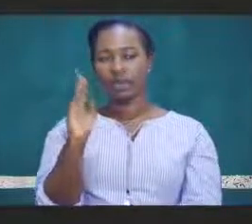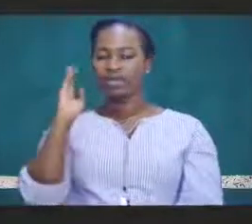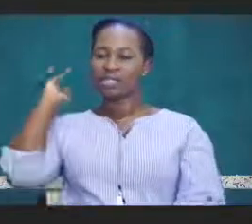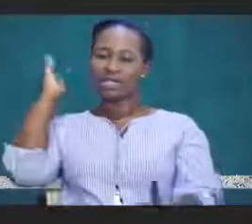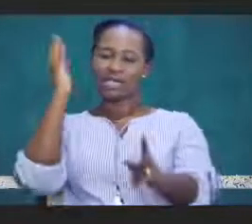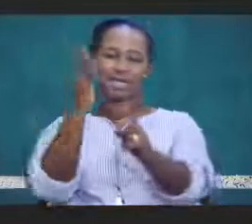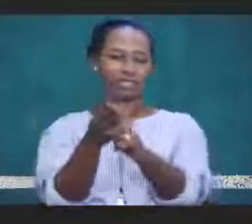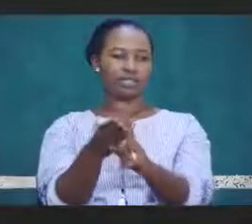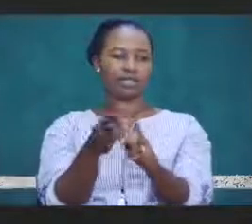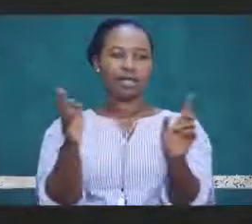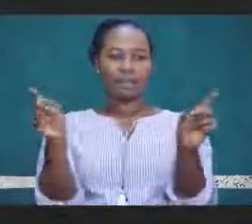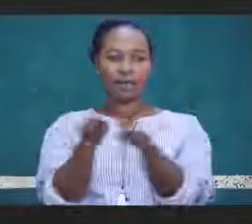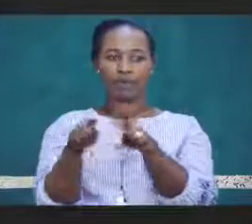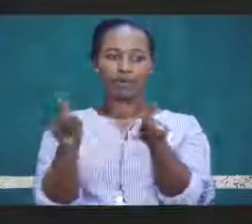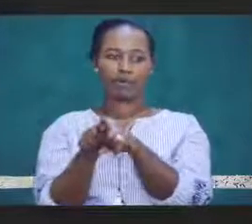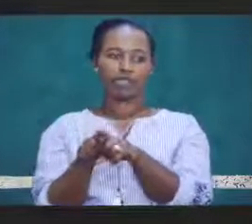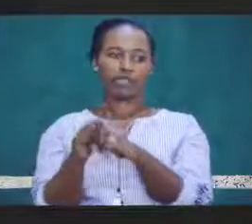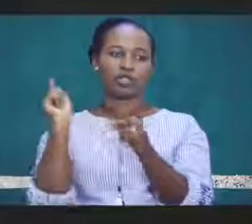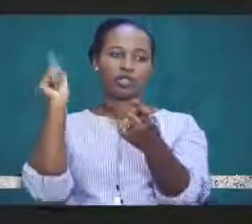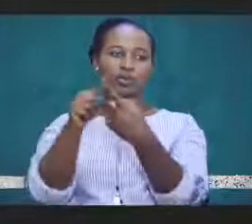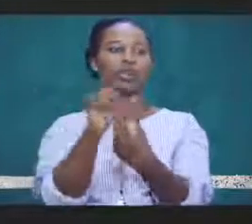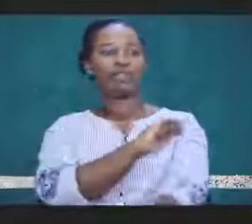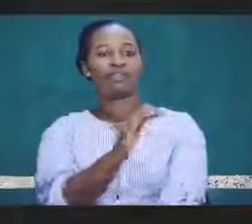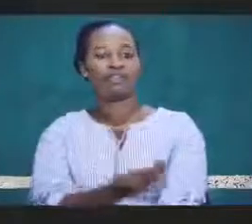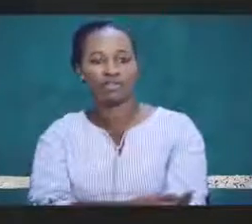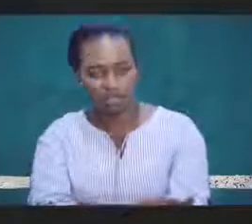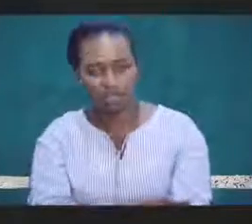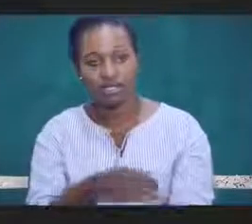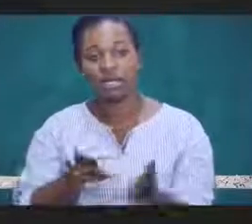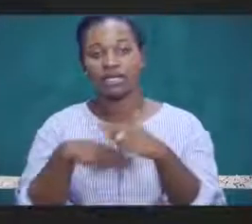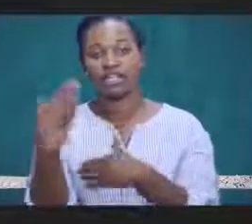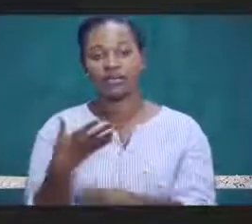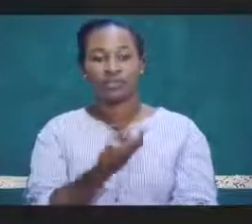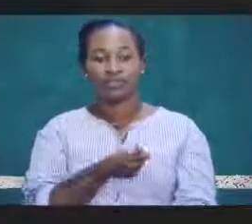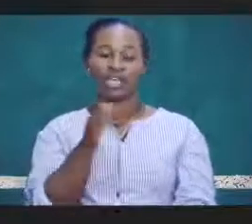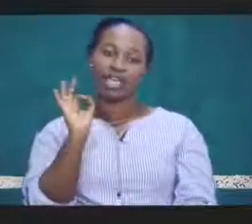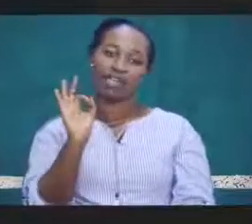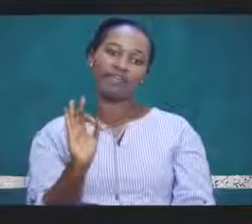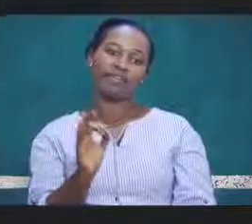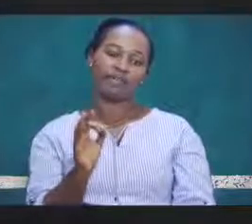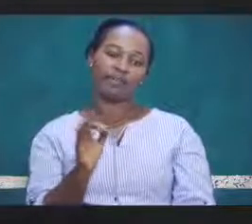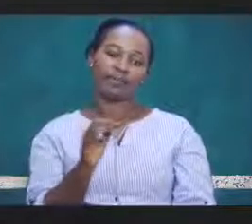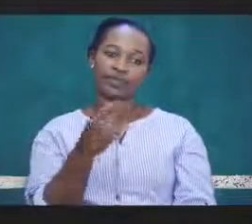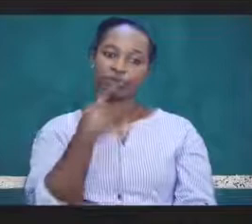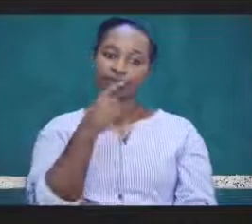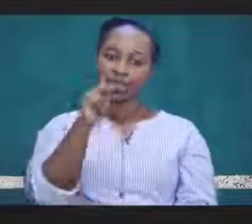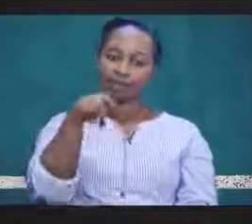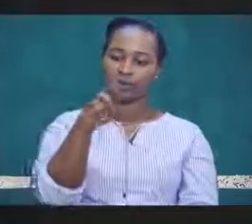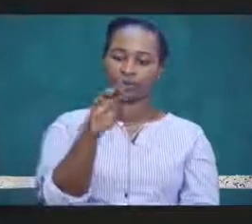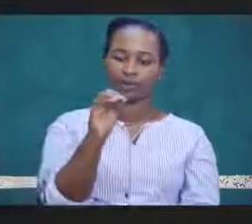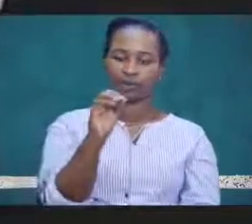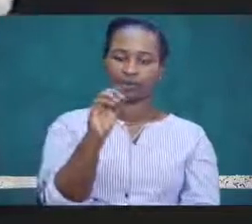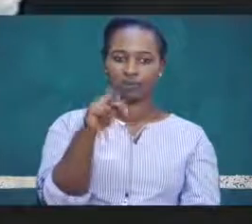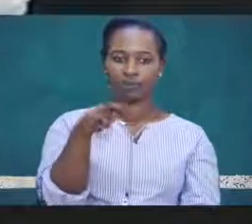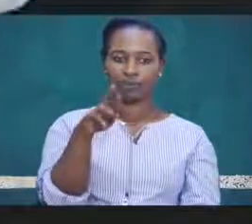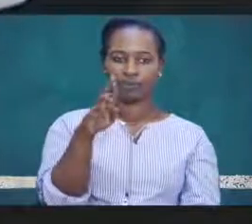to the force. So we shall have F is proportional to, I hope you